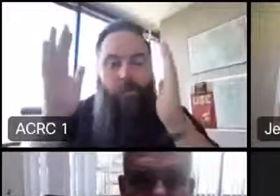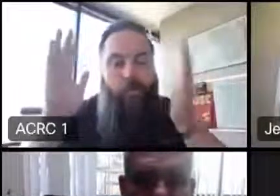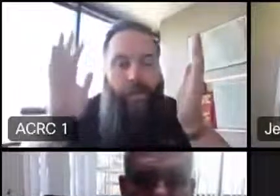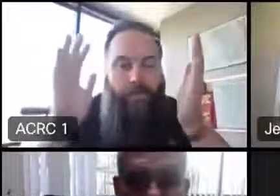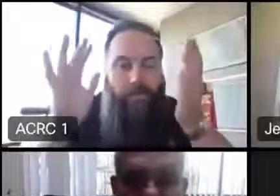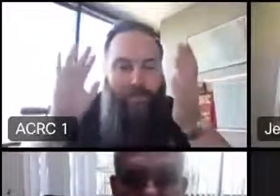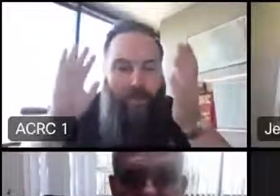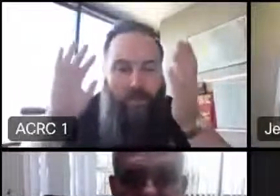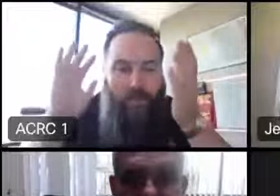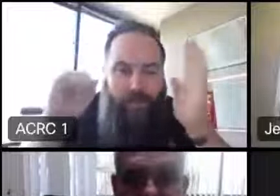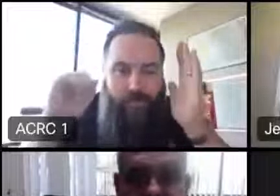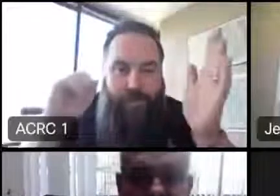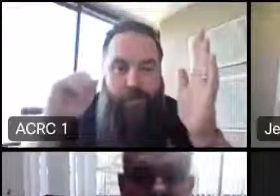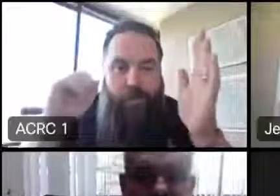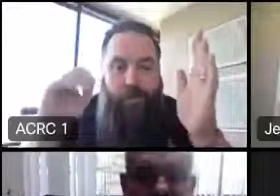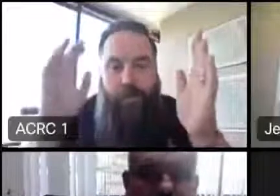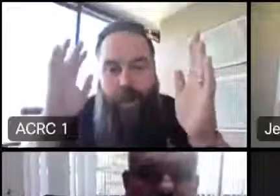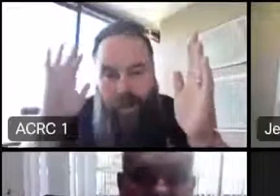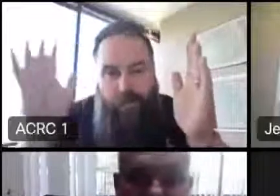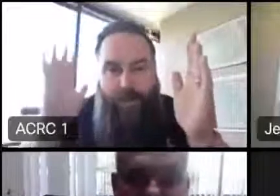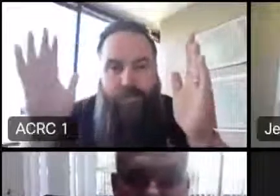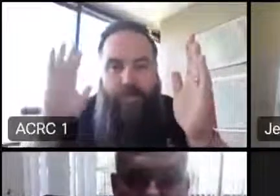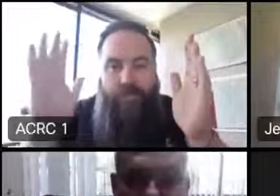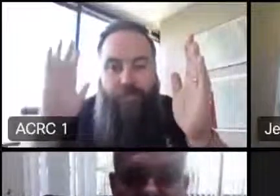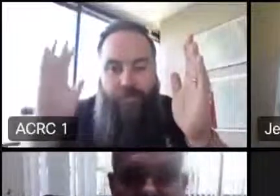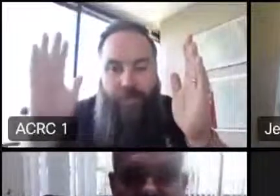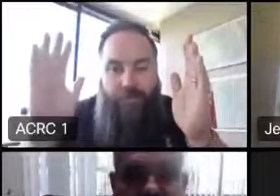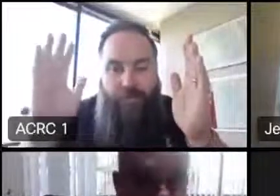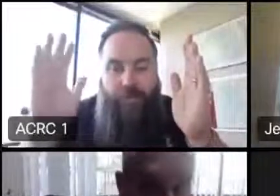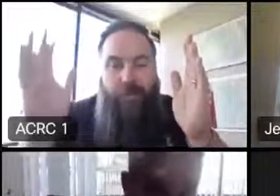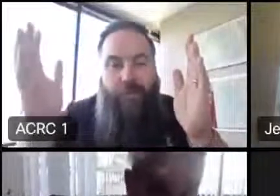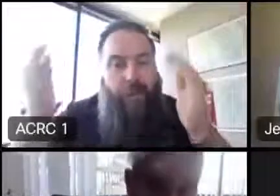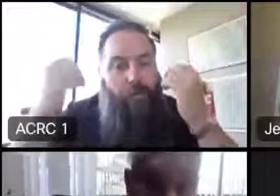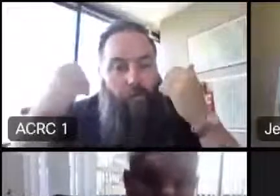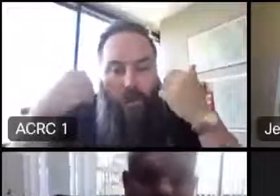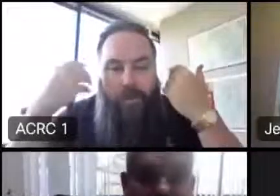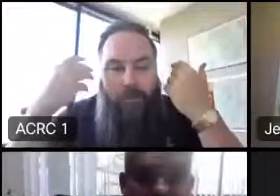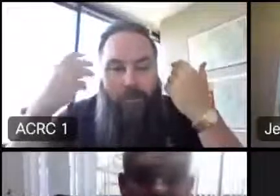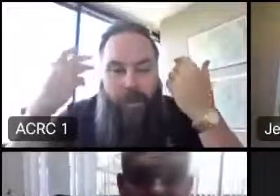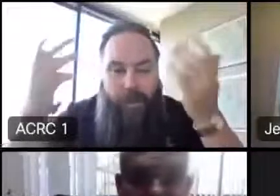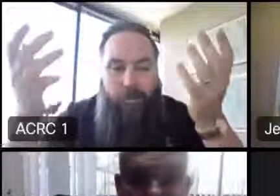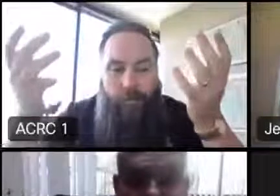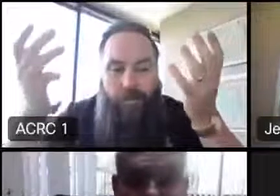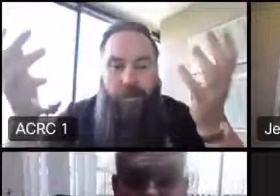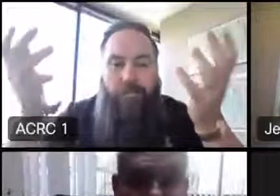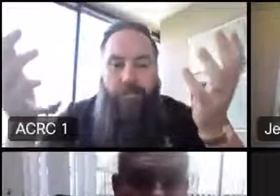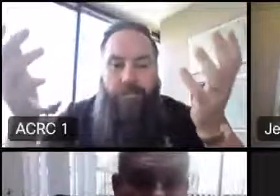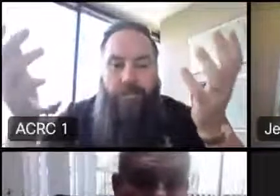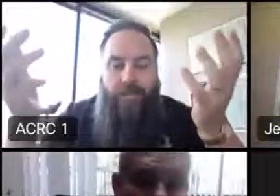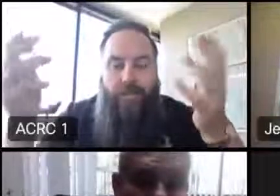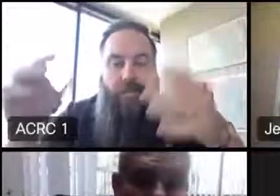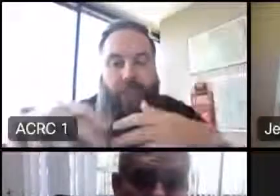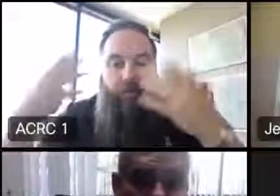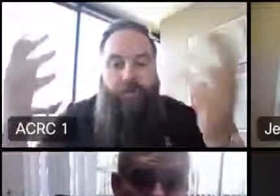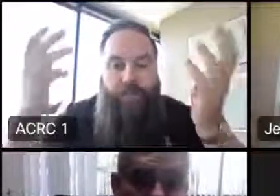only real connection between the regional center Yes. and our transportation providers. But with the beginning of alternative